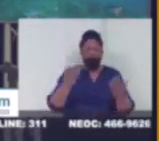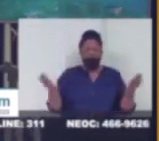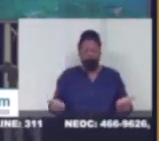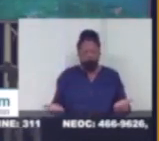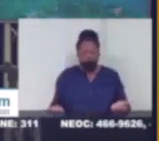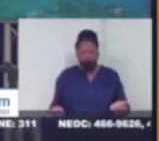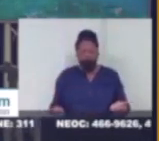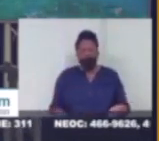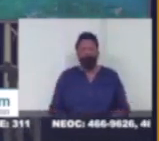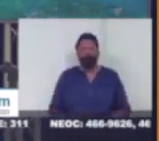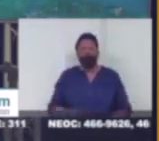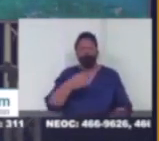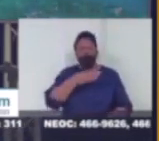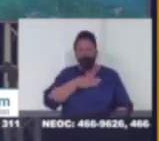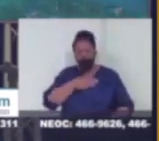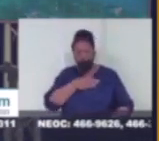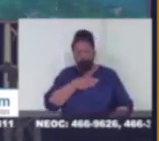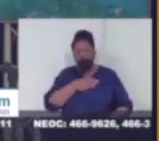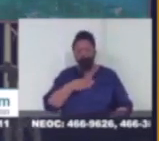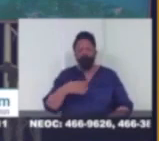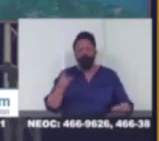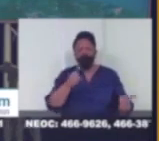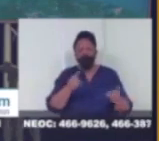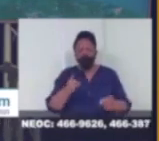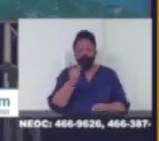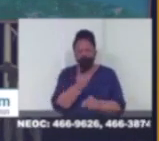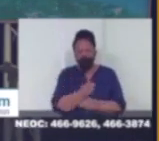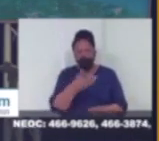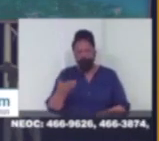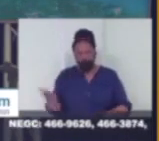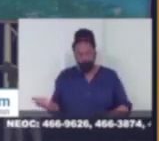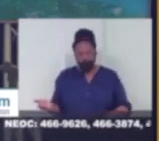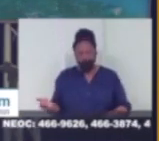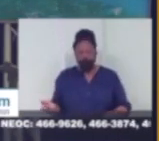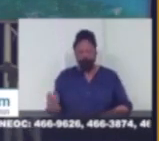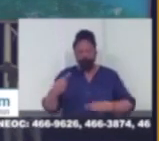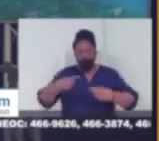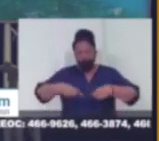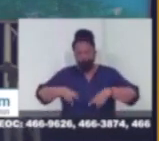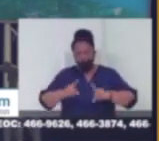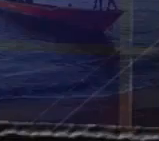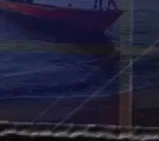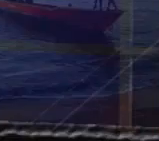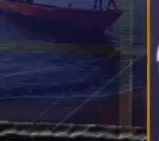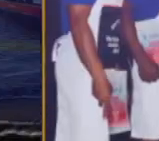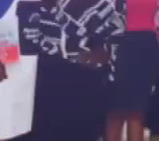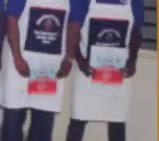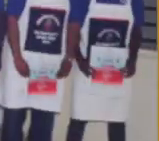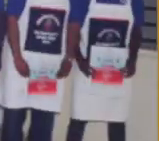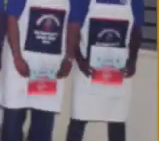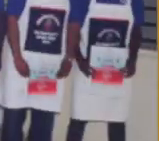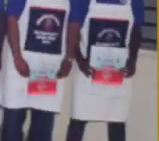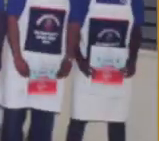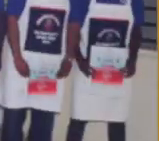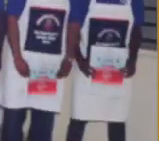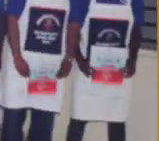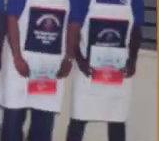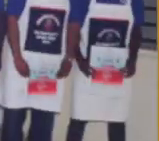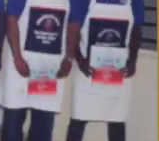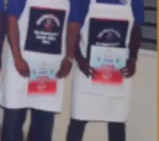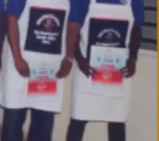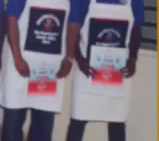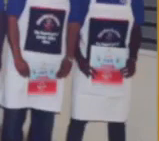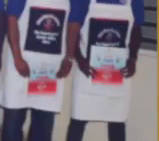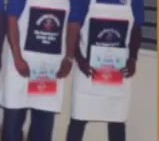call of duty to ensure that travellers understand the requirements. The Department of Gender